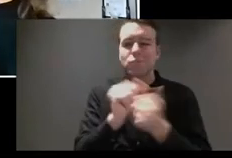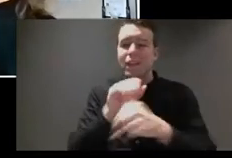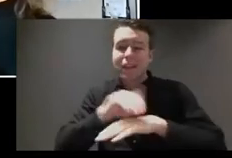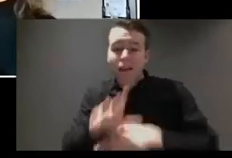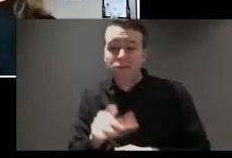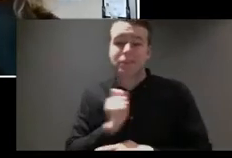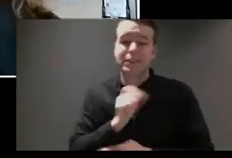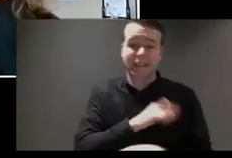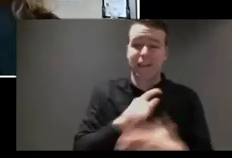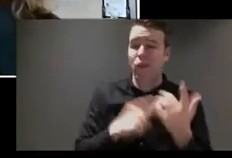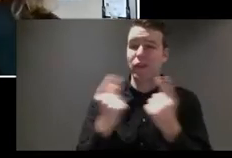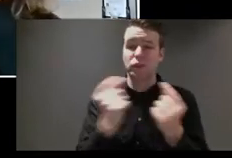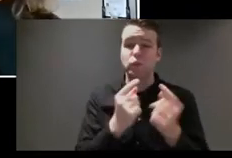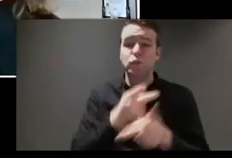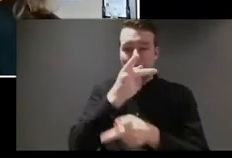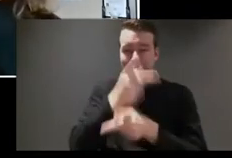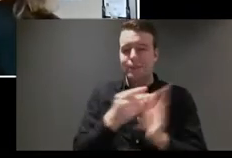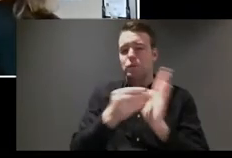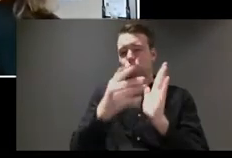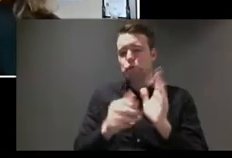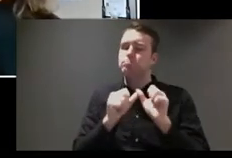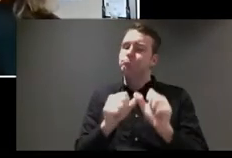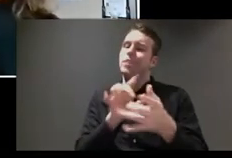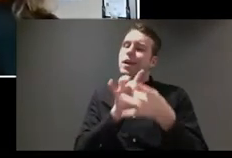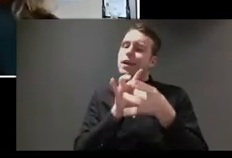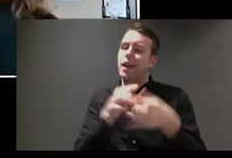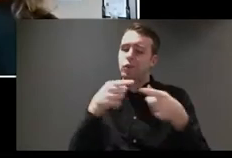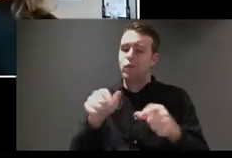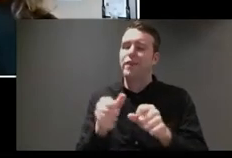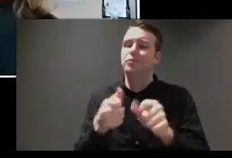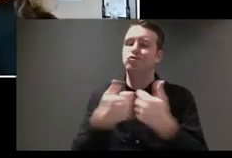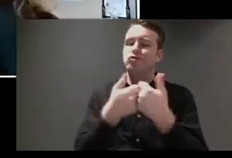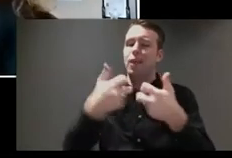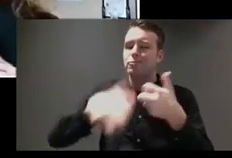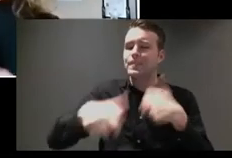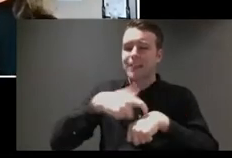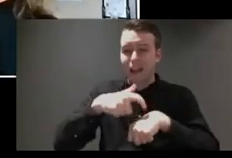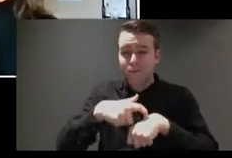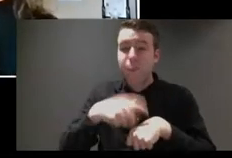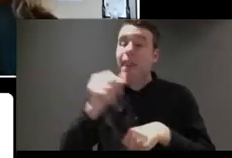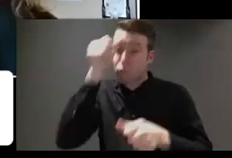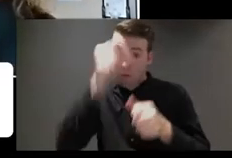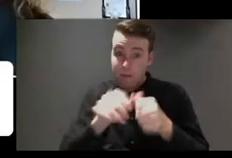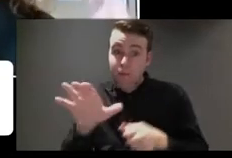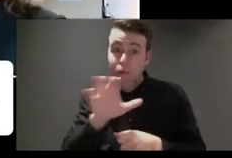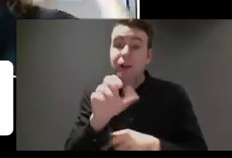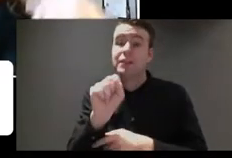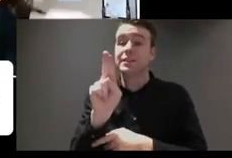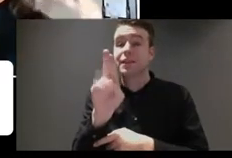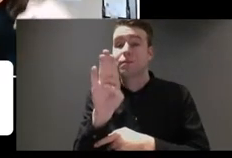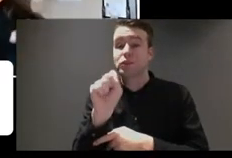at schools are doing to keep students connected during these challenging times. And remember to